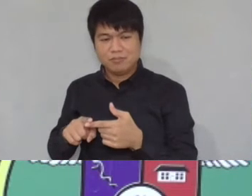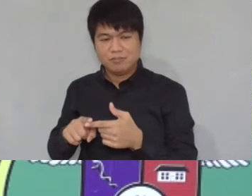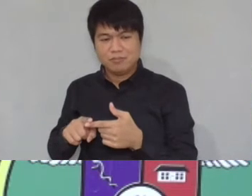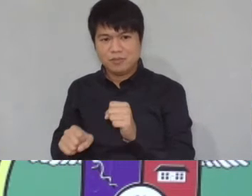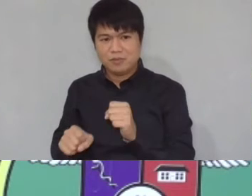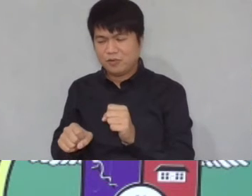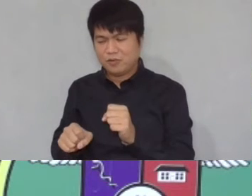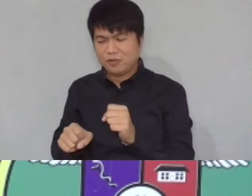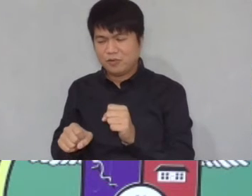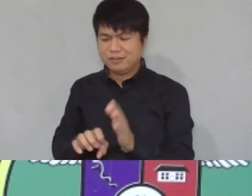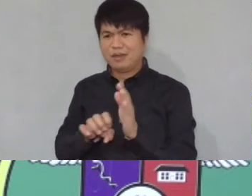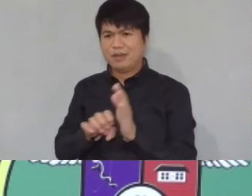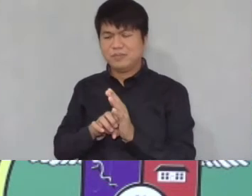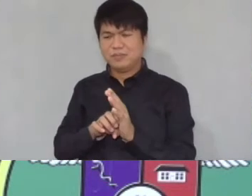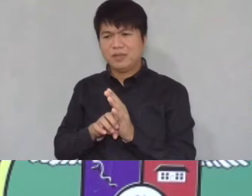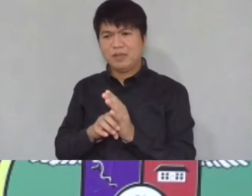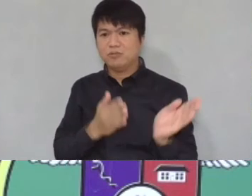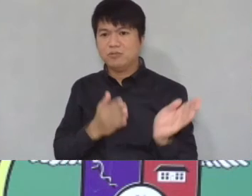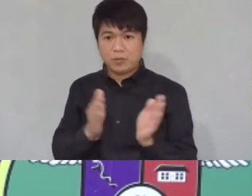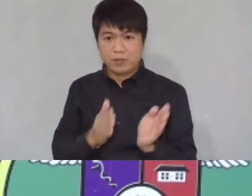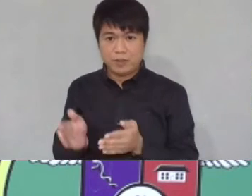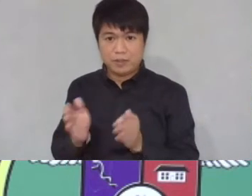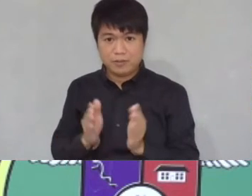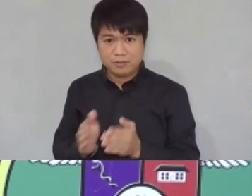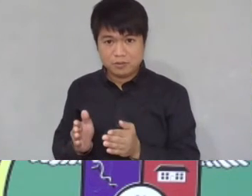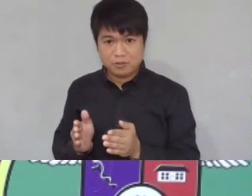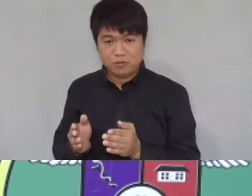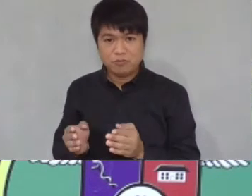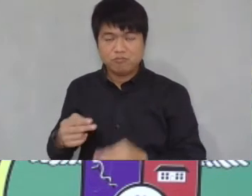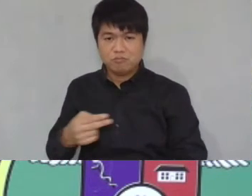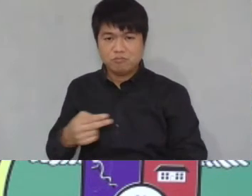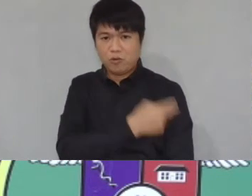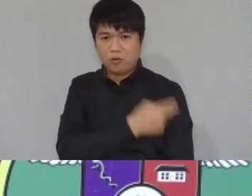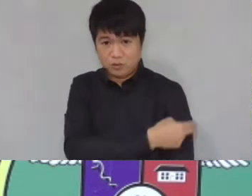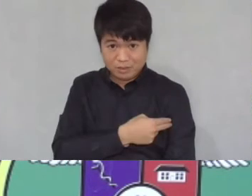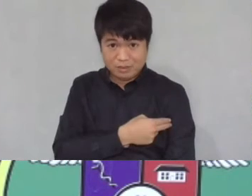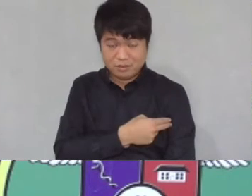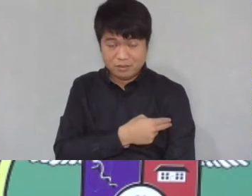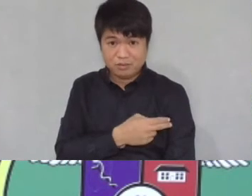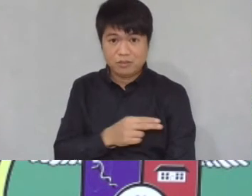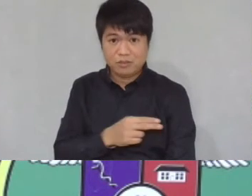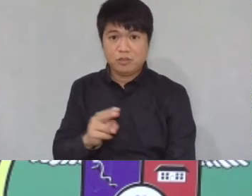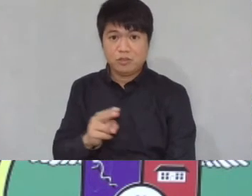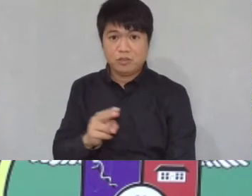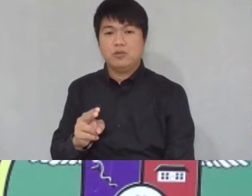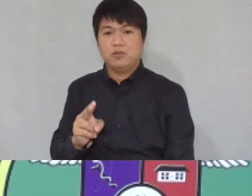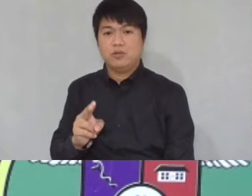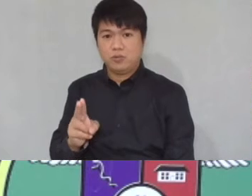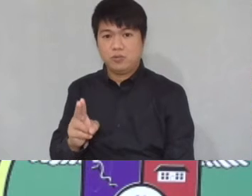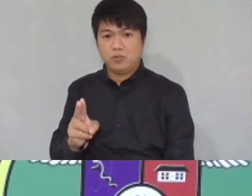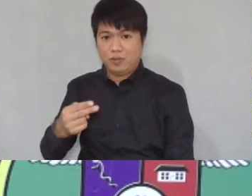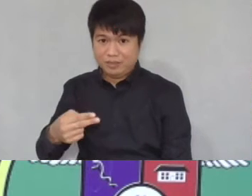for example, as we organize our hospitals sa UHC, sa